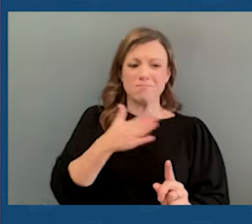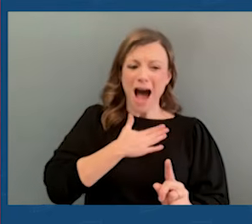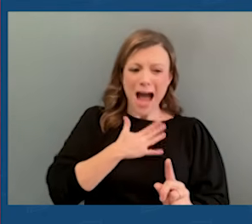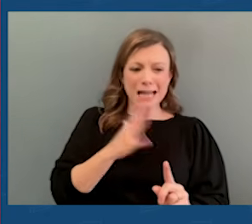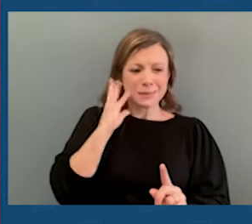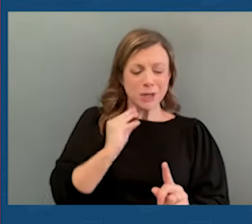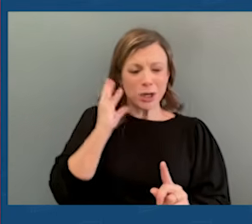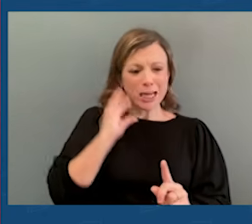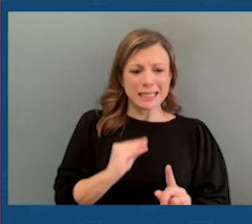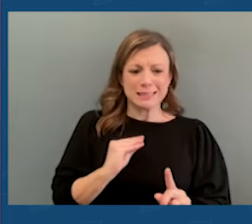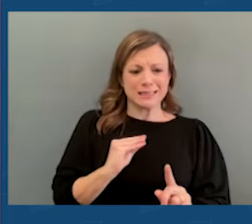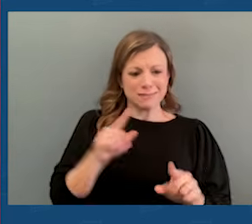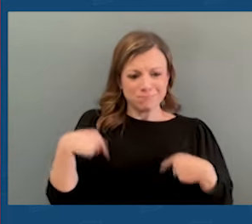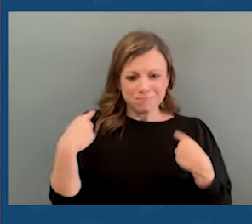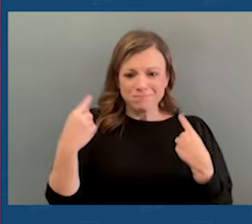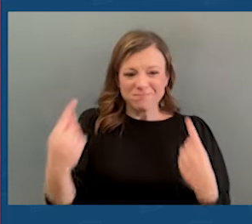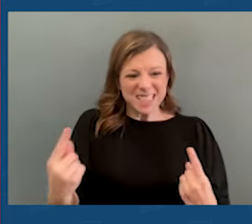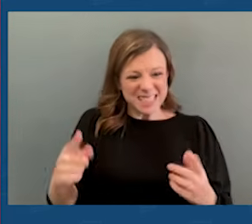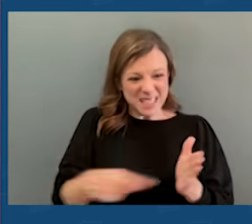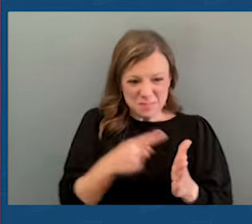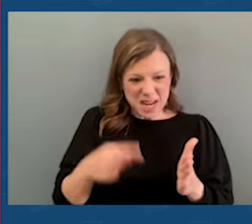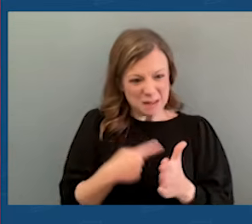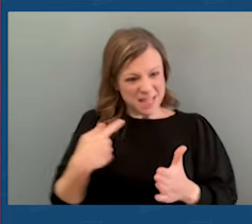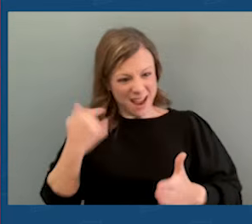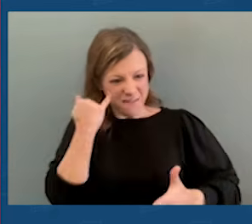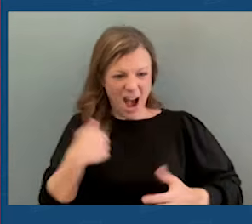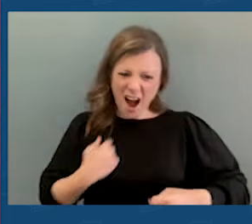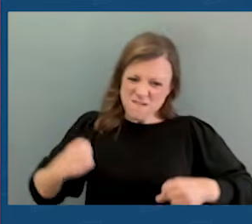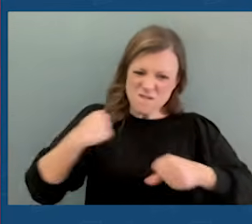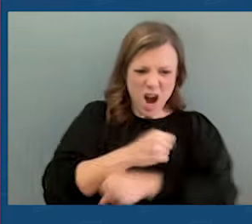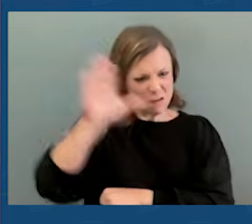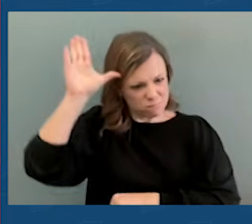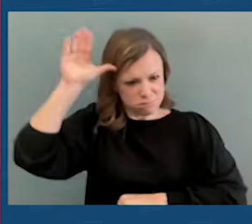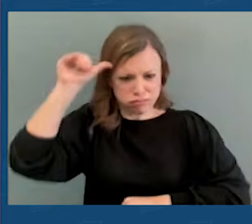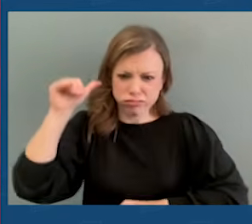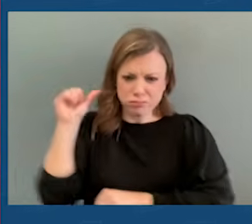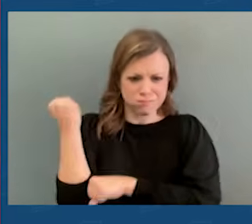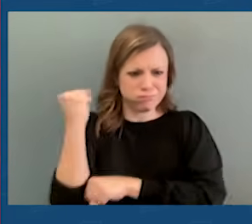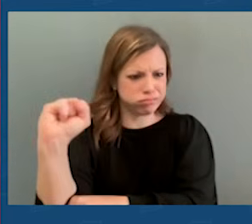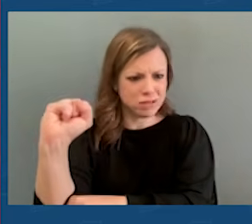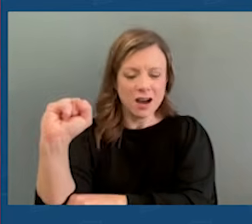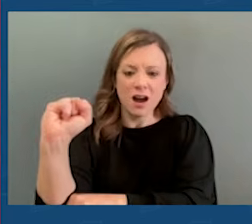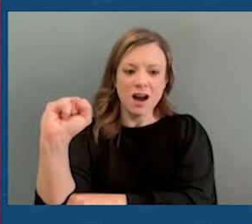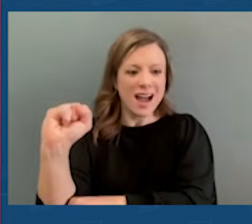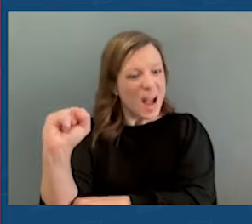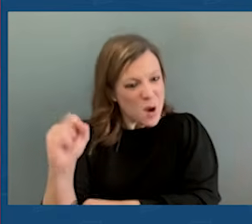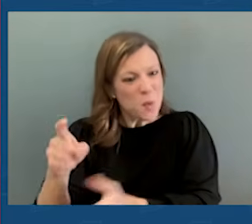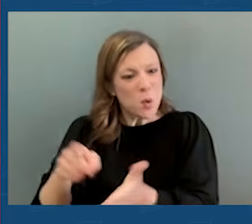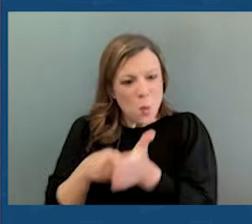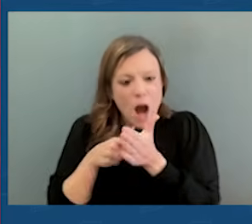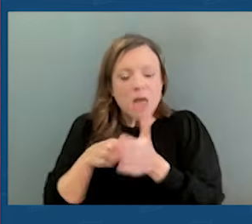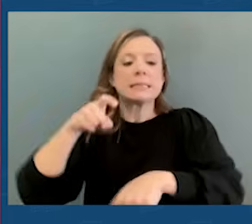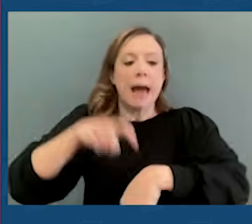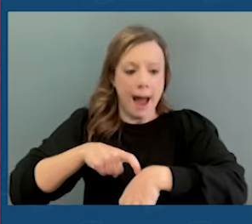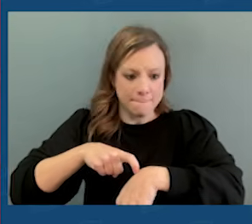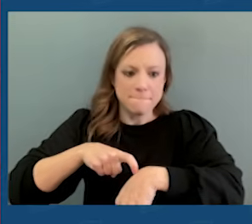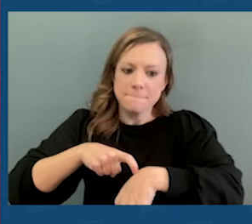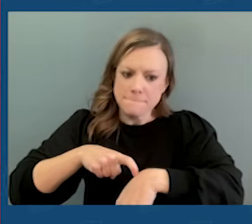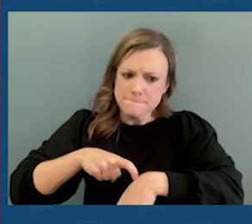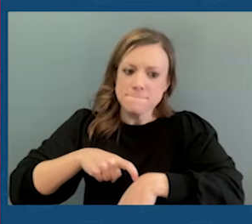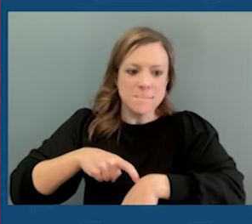ball down the field takes more time, but the goal is always worth pursuing.